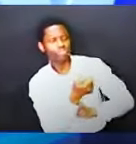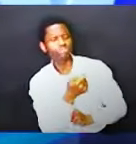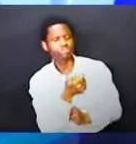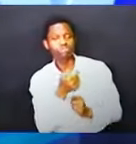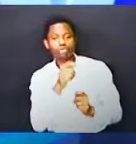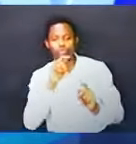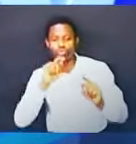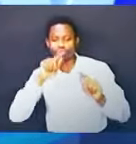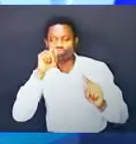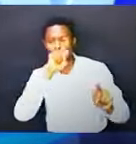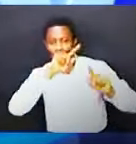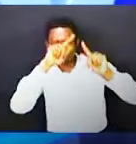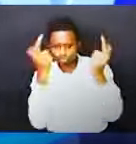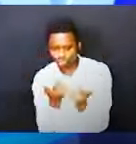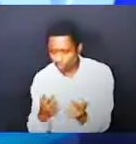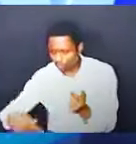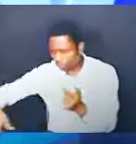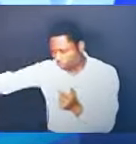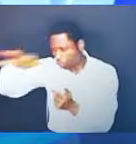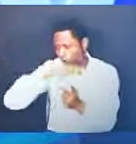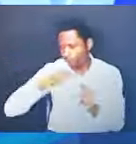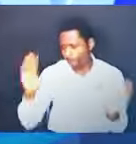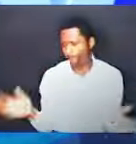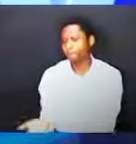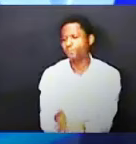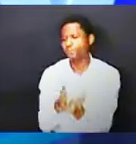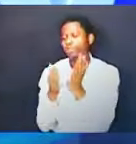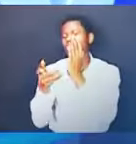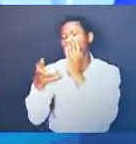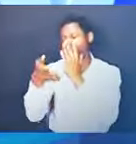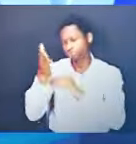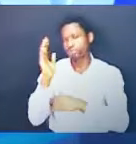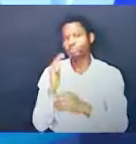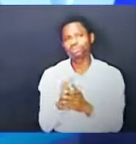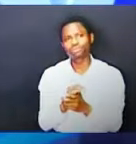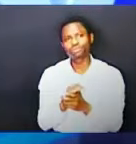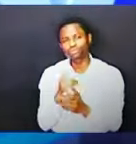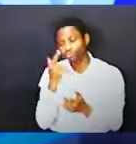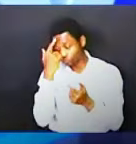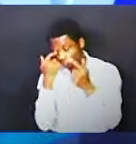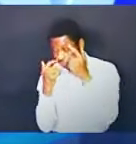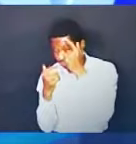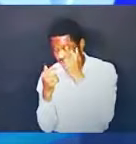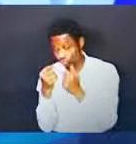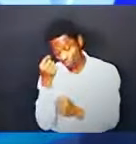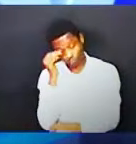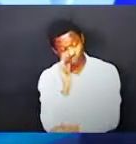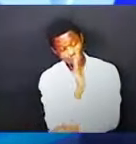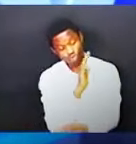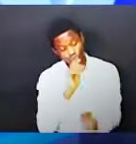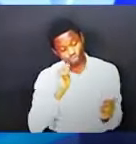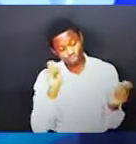life. They praise God because of his